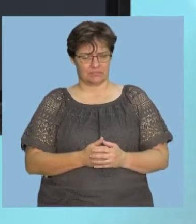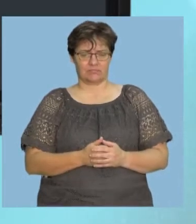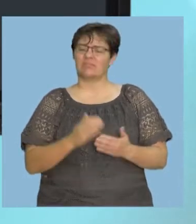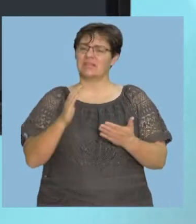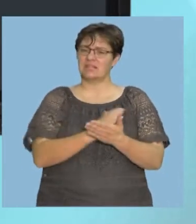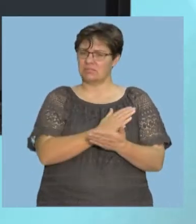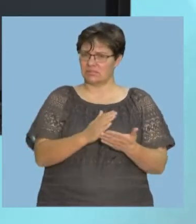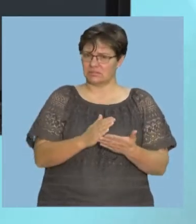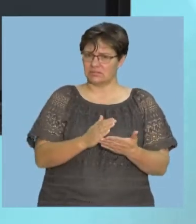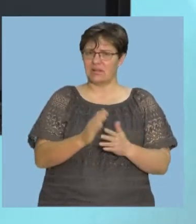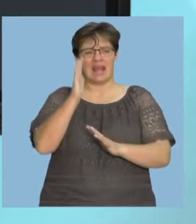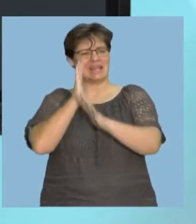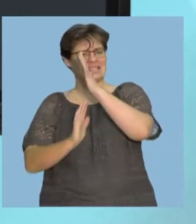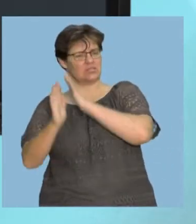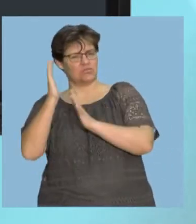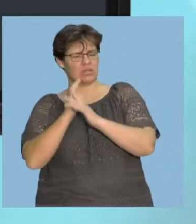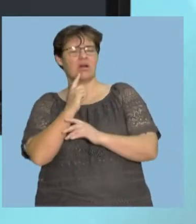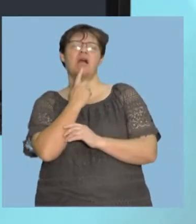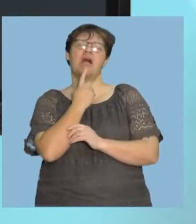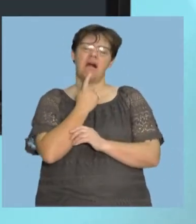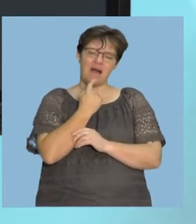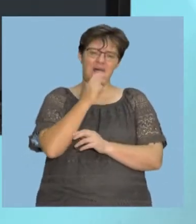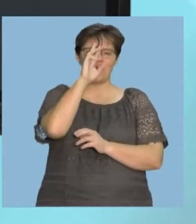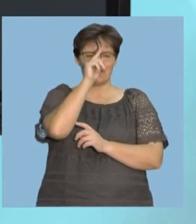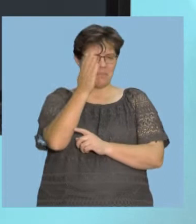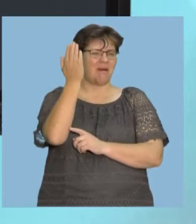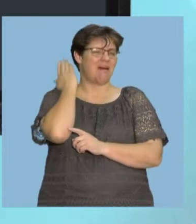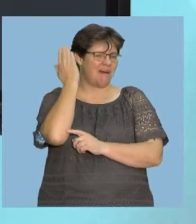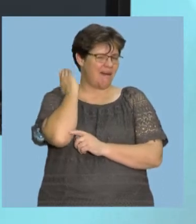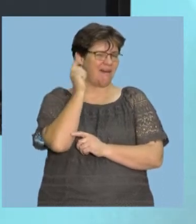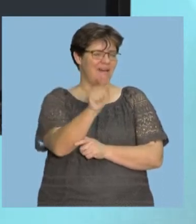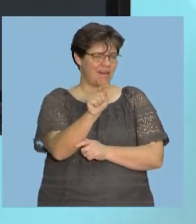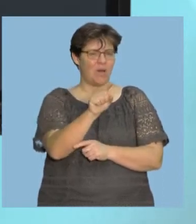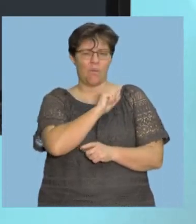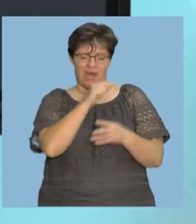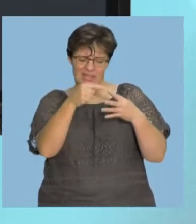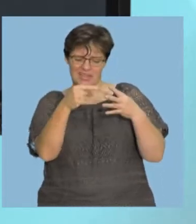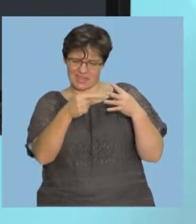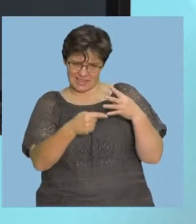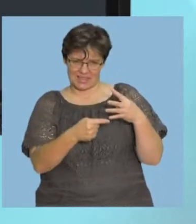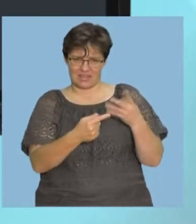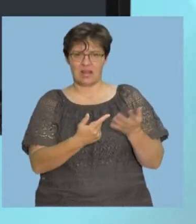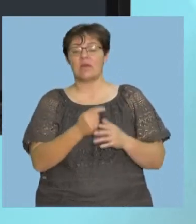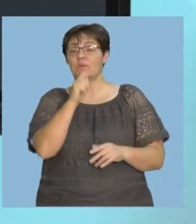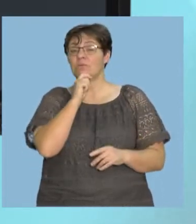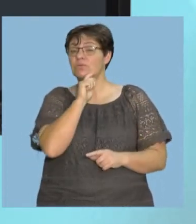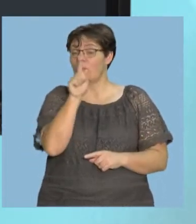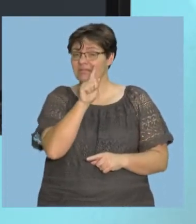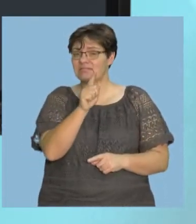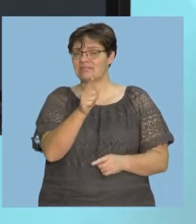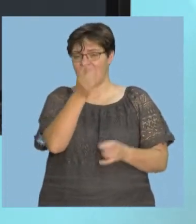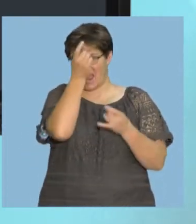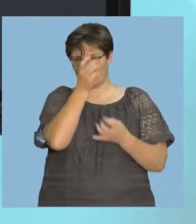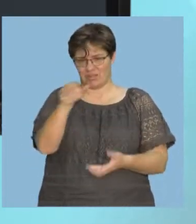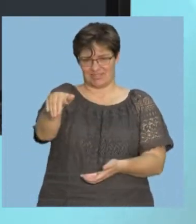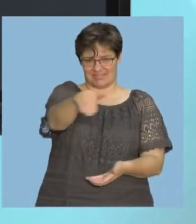Sometimes, yes, we might use history and say, oh, yes, I remember this because of this and this. That's actually using data